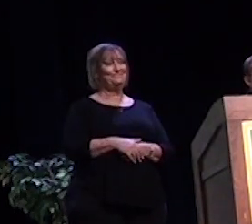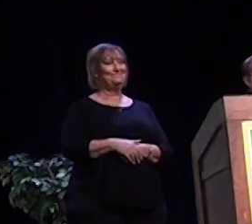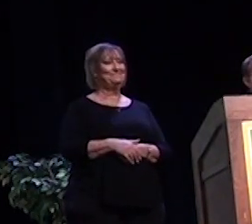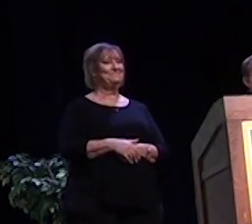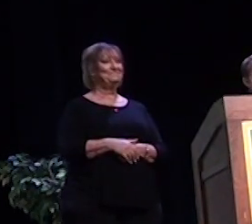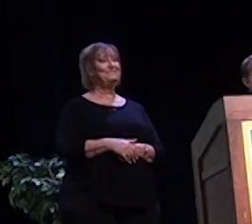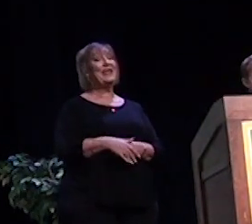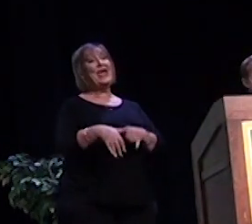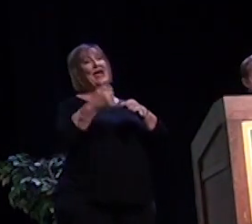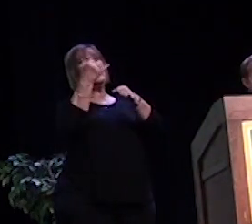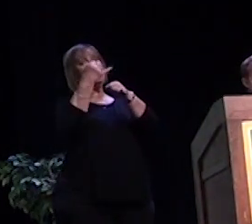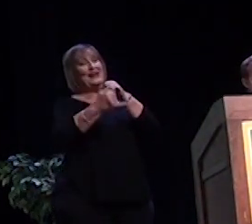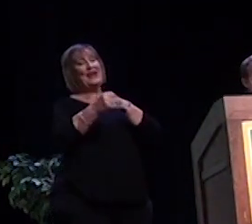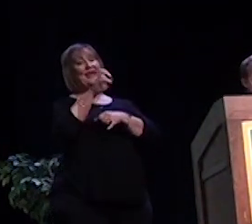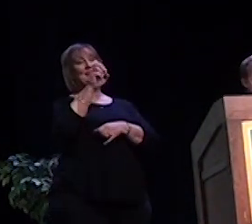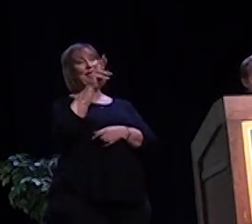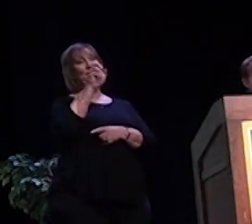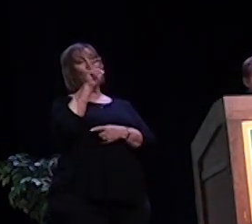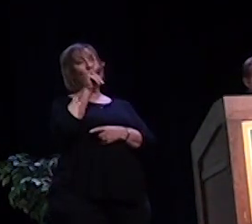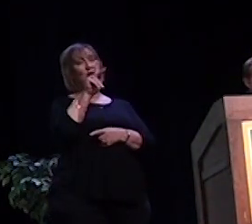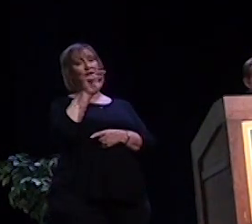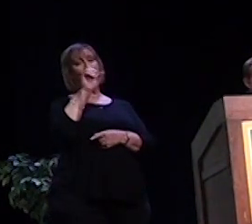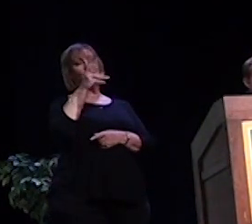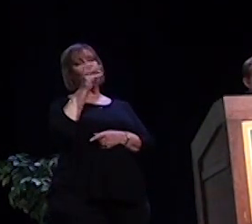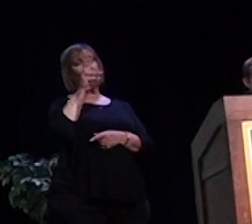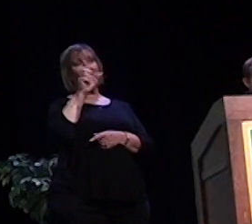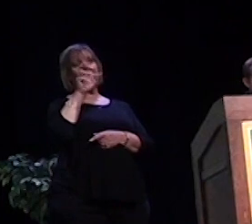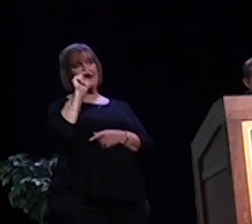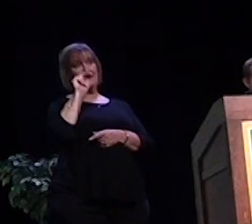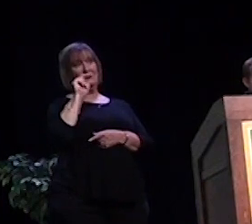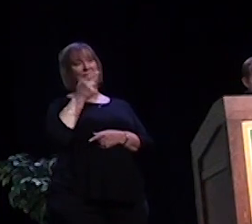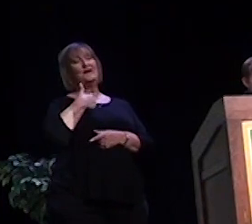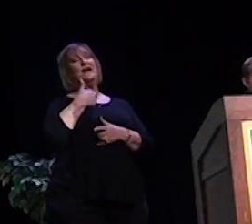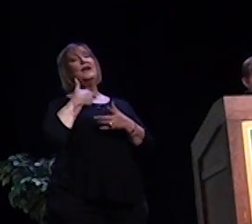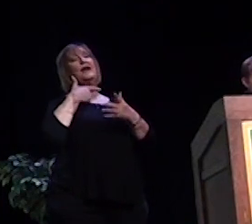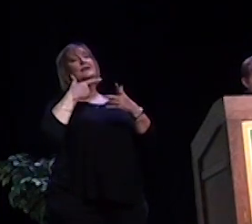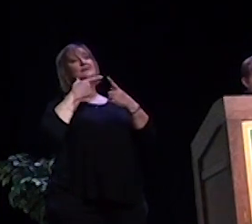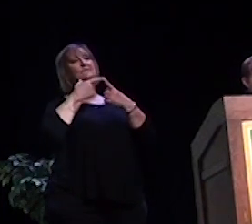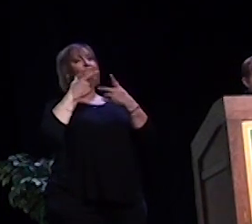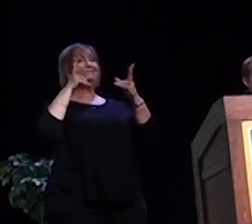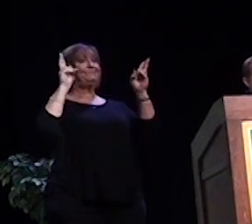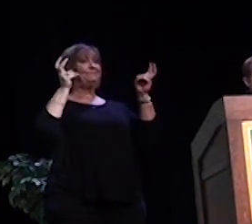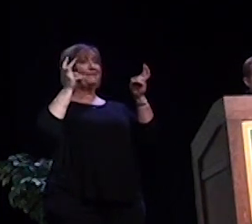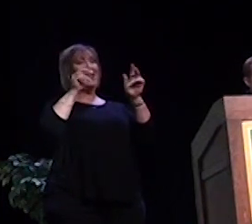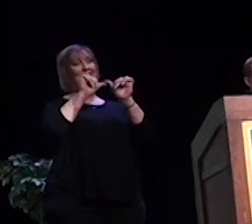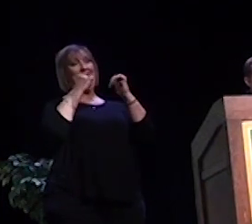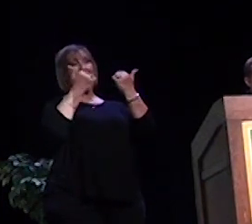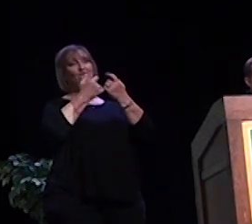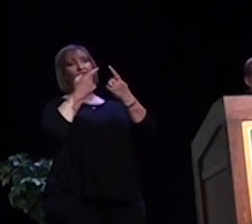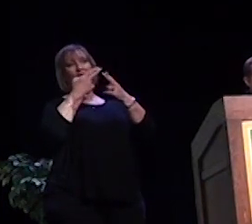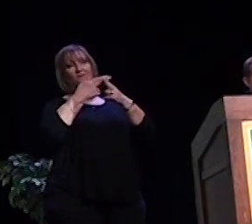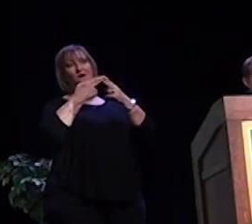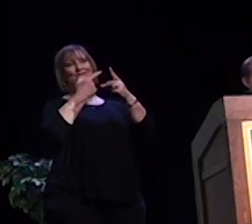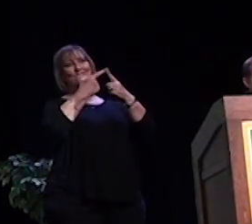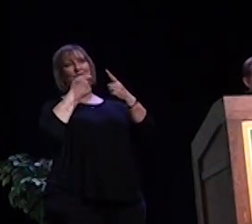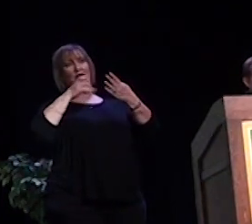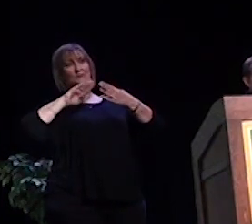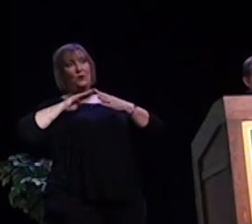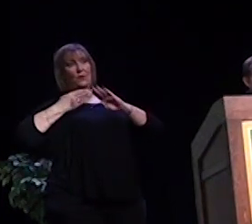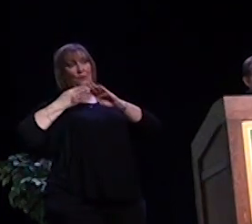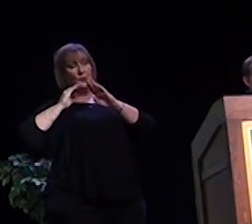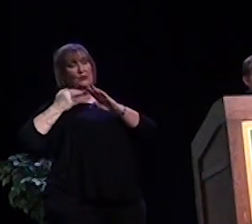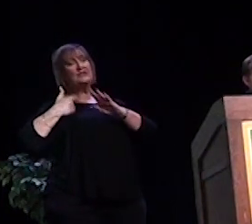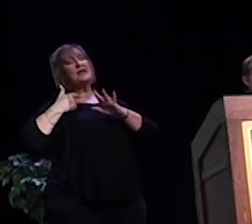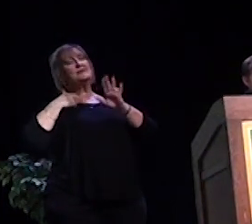And last but not least, we have Eric Estrada, who is the Executive Director of Forum Communities. They operate as a community mental health and